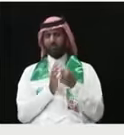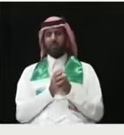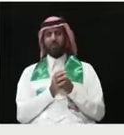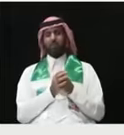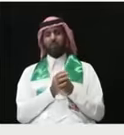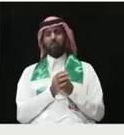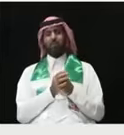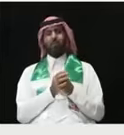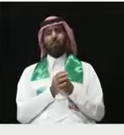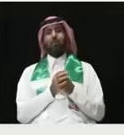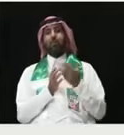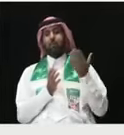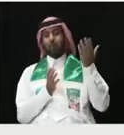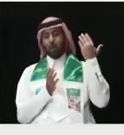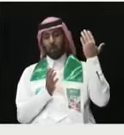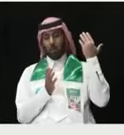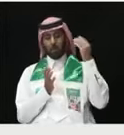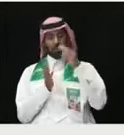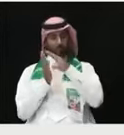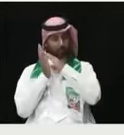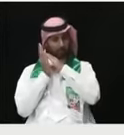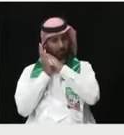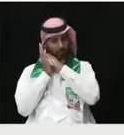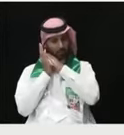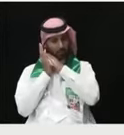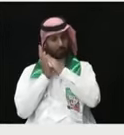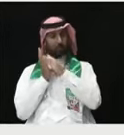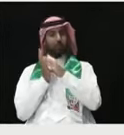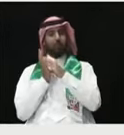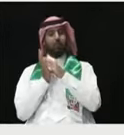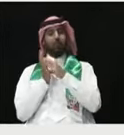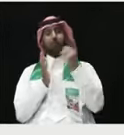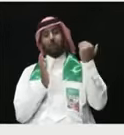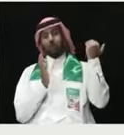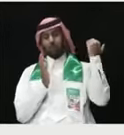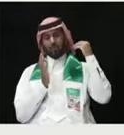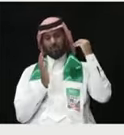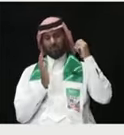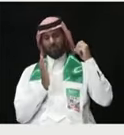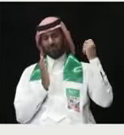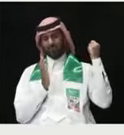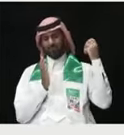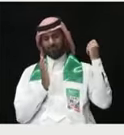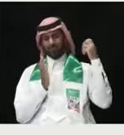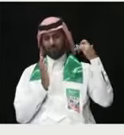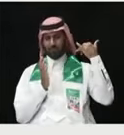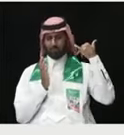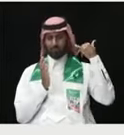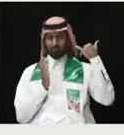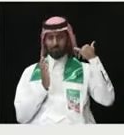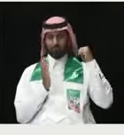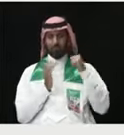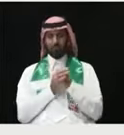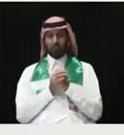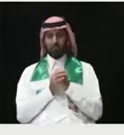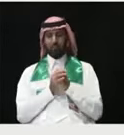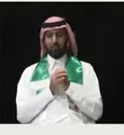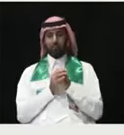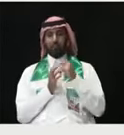so I was sleeping, this is the long action, when the phone rang. So